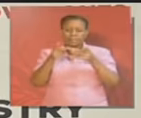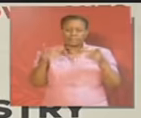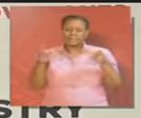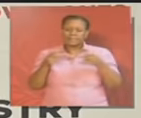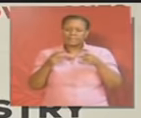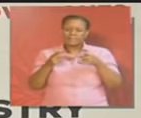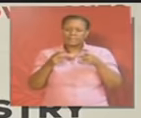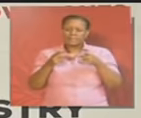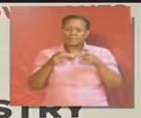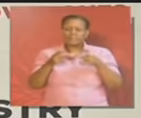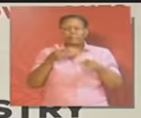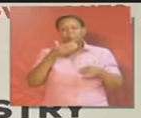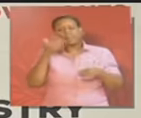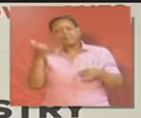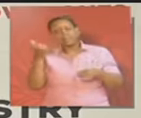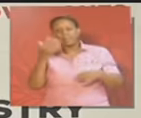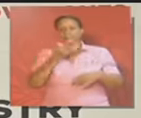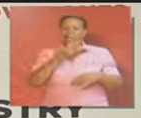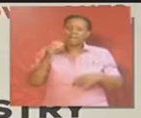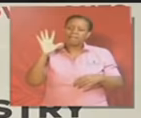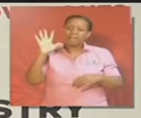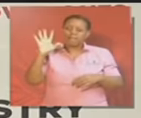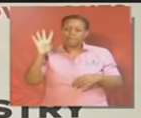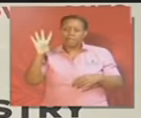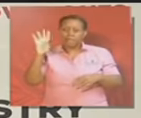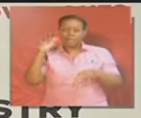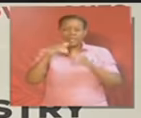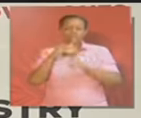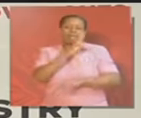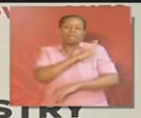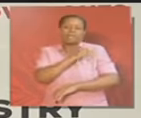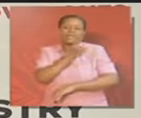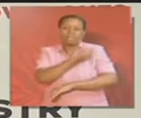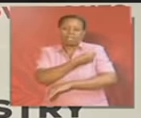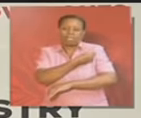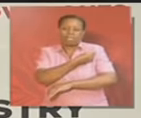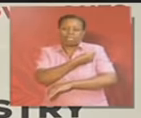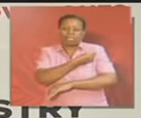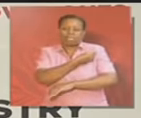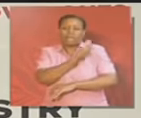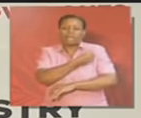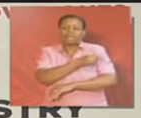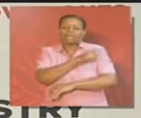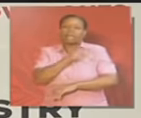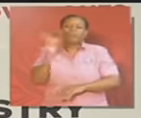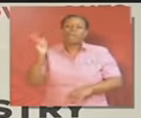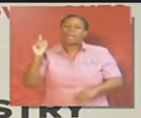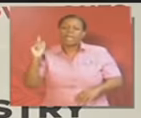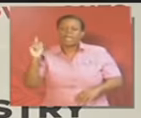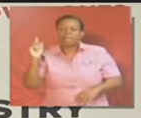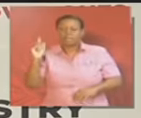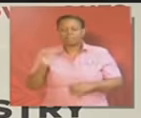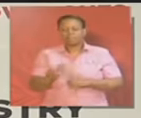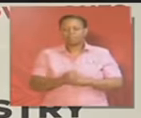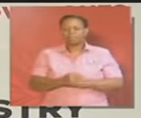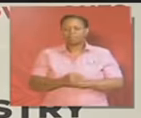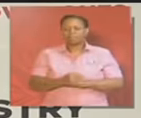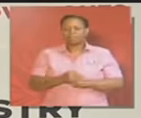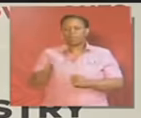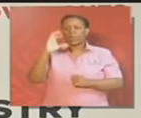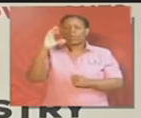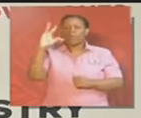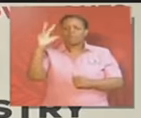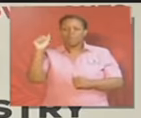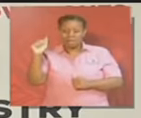in hospital, and the hospital distribution for the patients is as follows. In the Coover Medical and